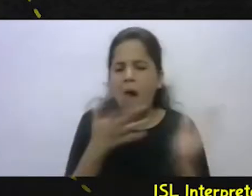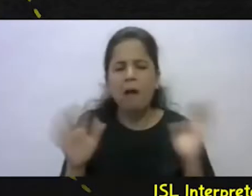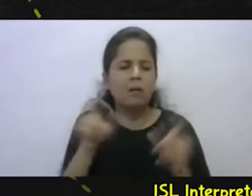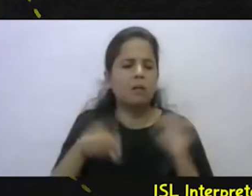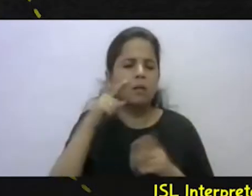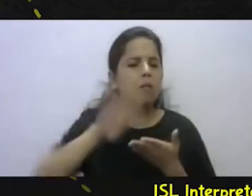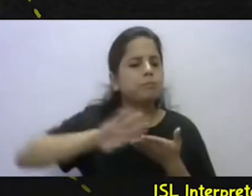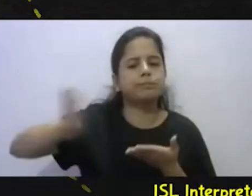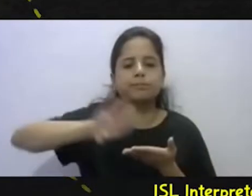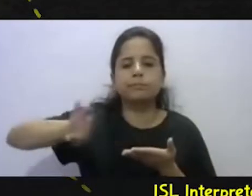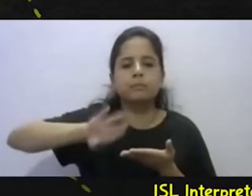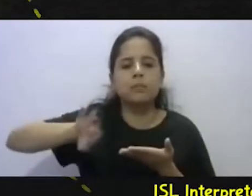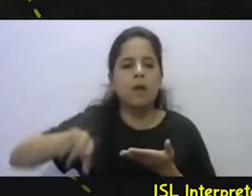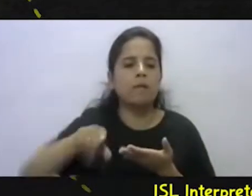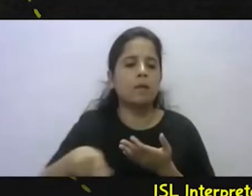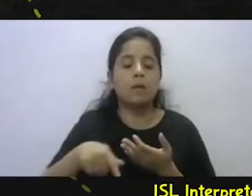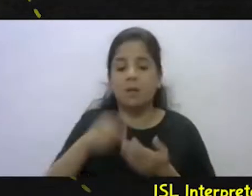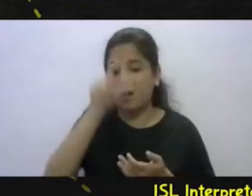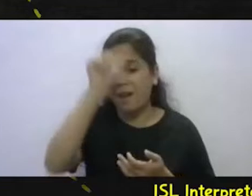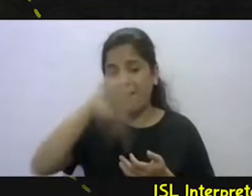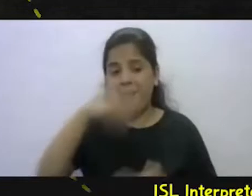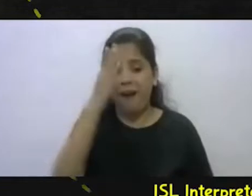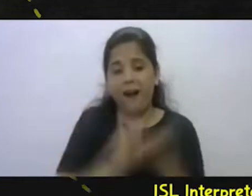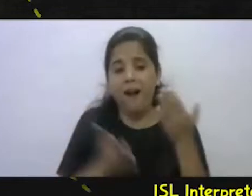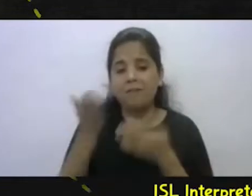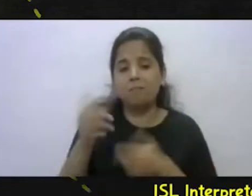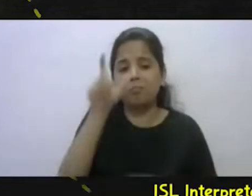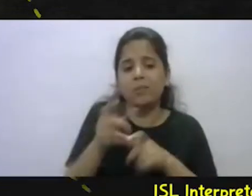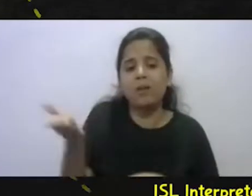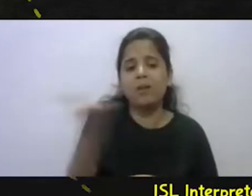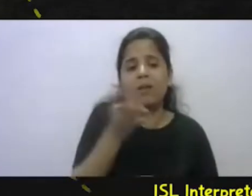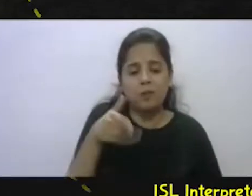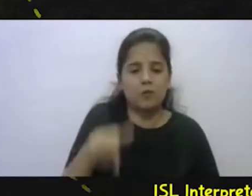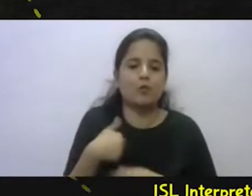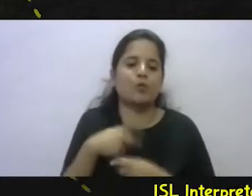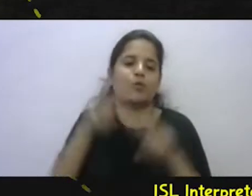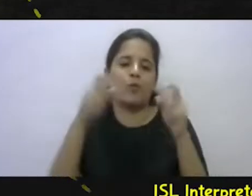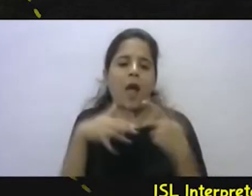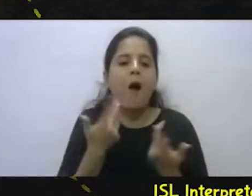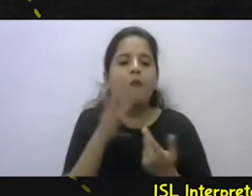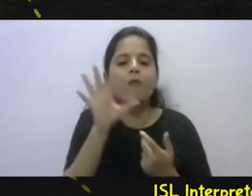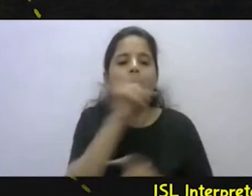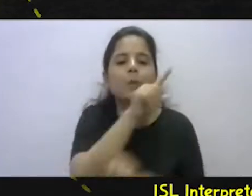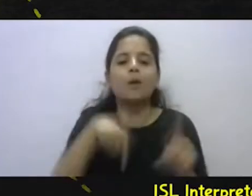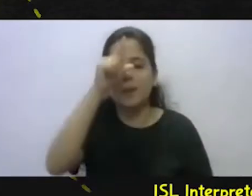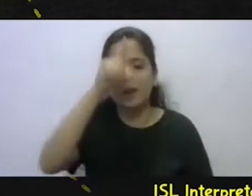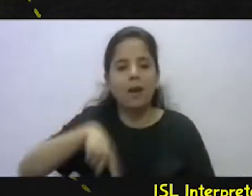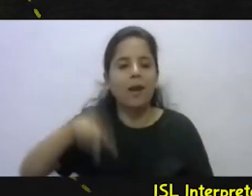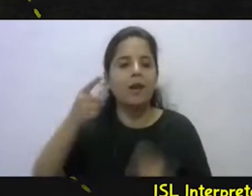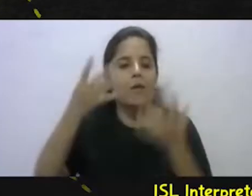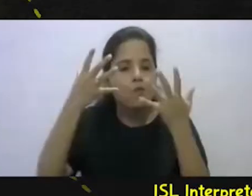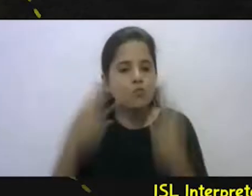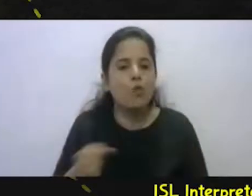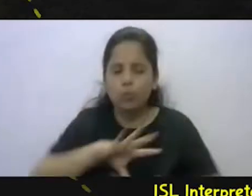of half of India's. So today we are going to talk about how half of India's wants the entire